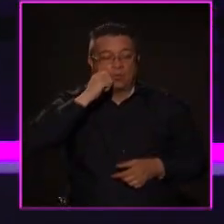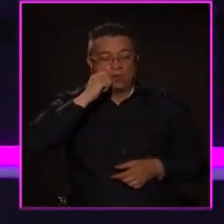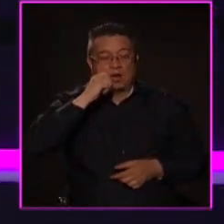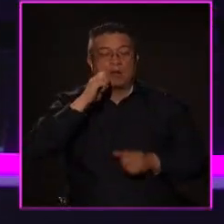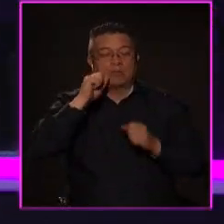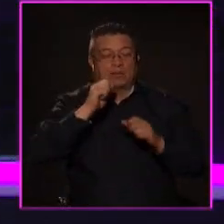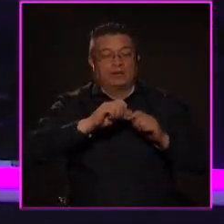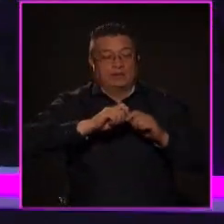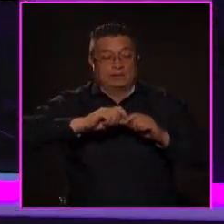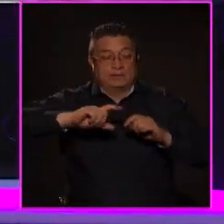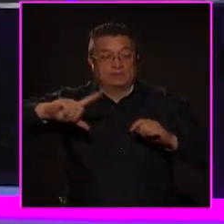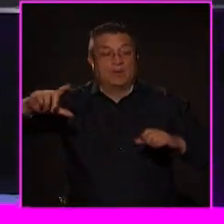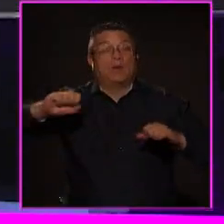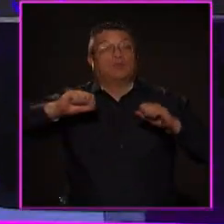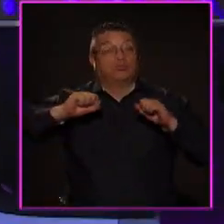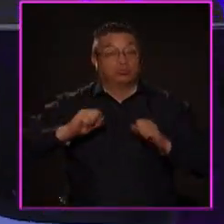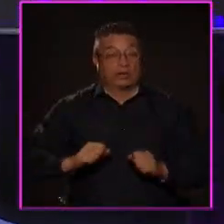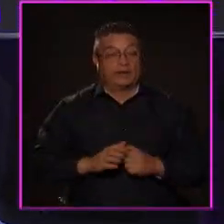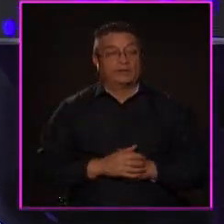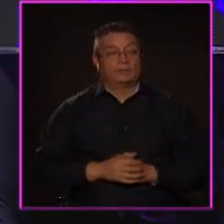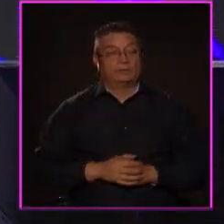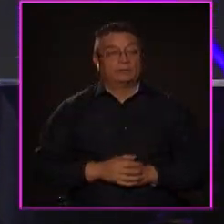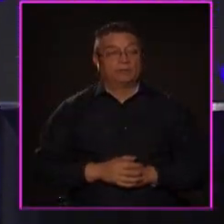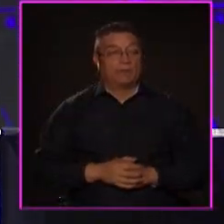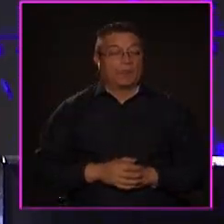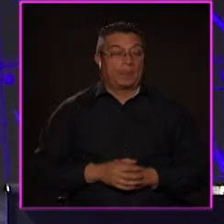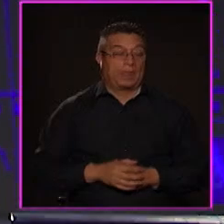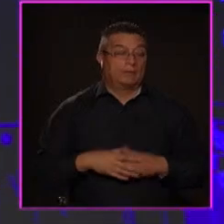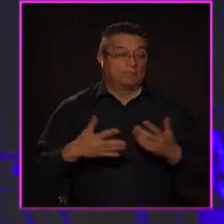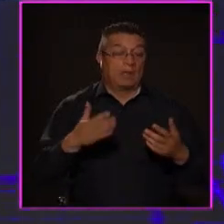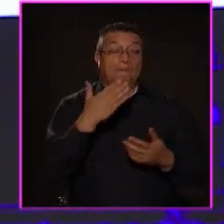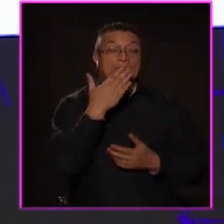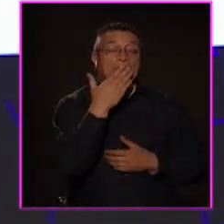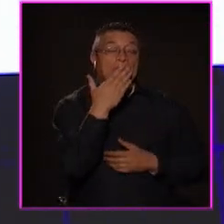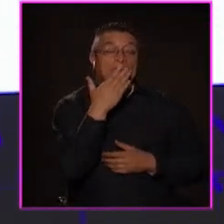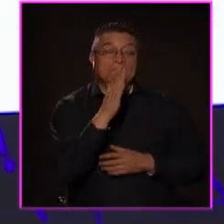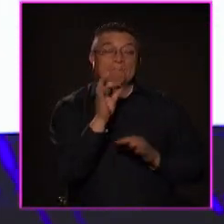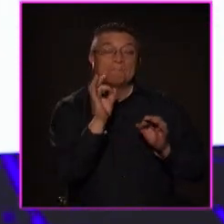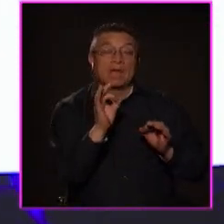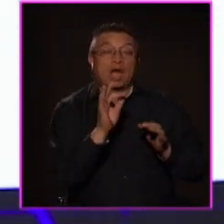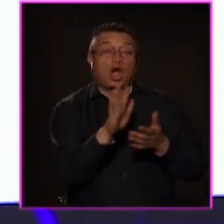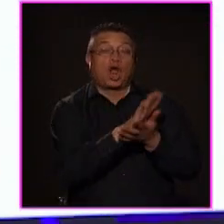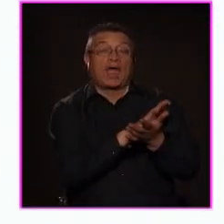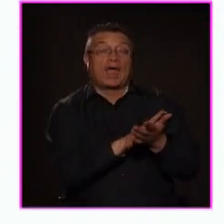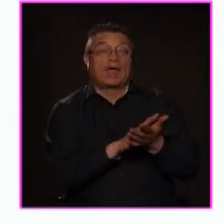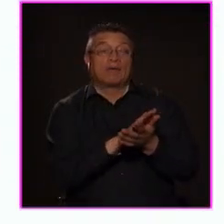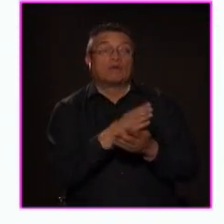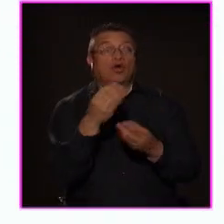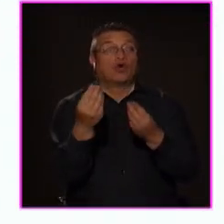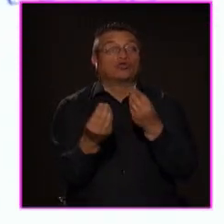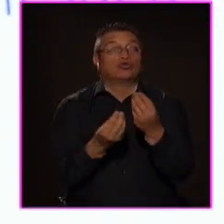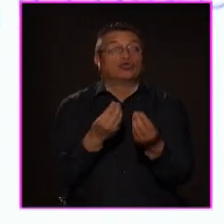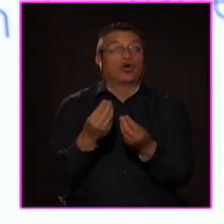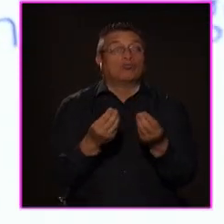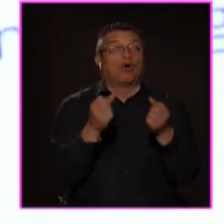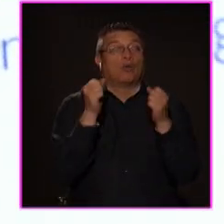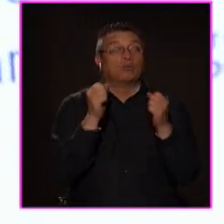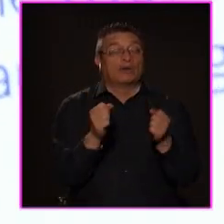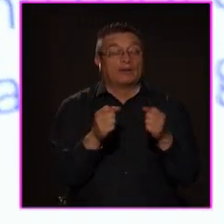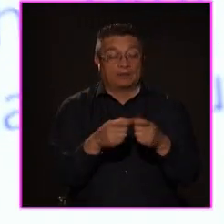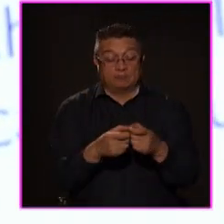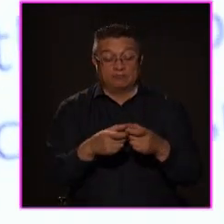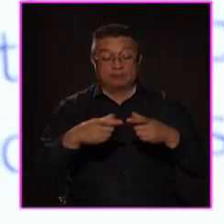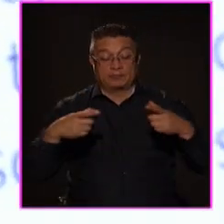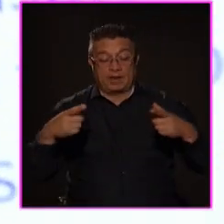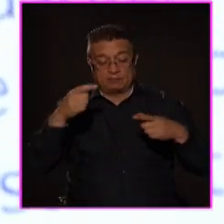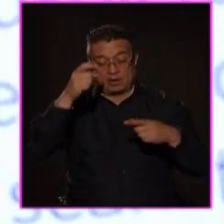case, in the best examples, AI can extend human cognition. And this is a very interesting